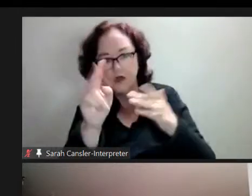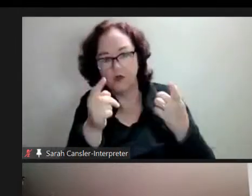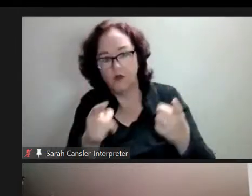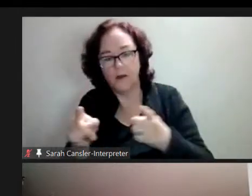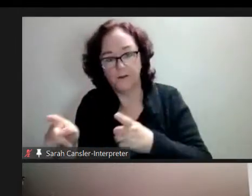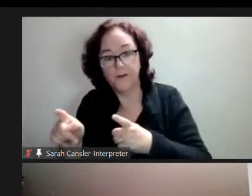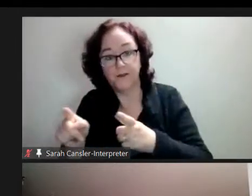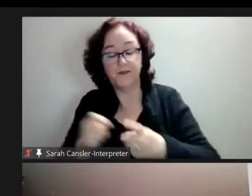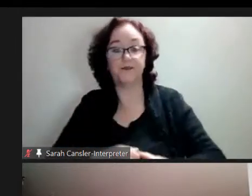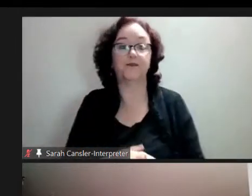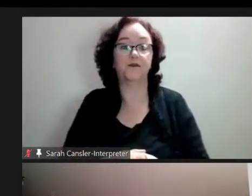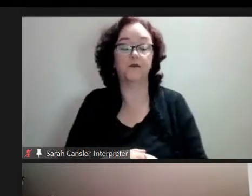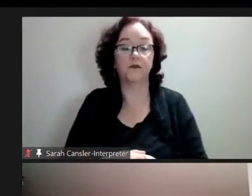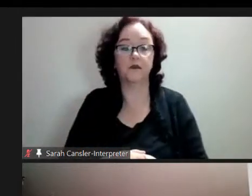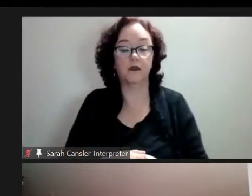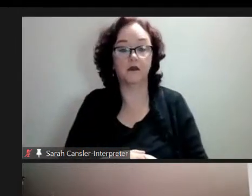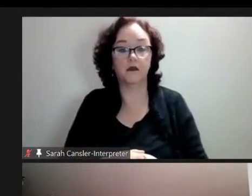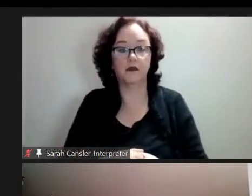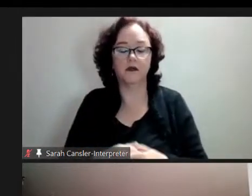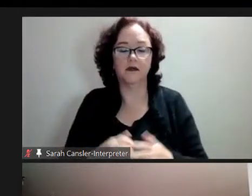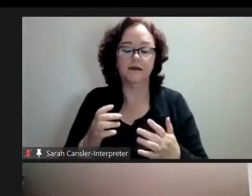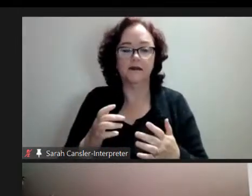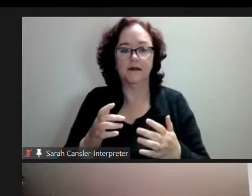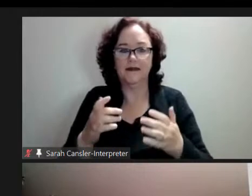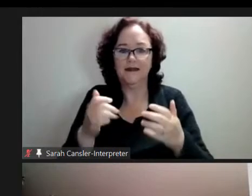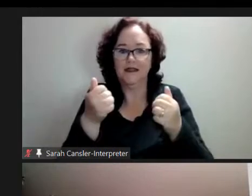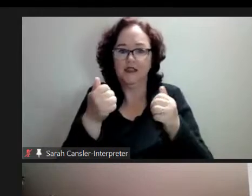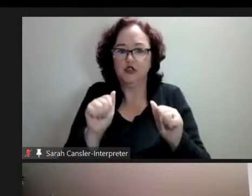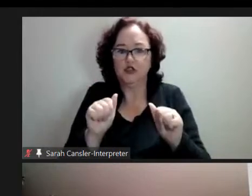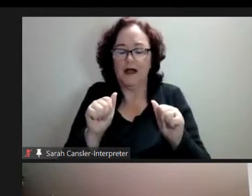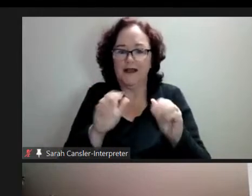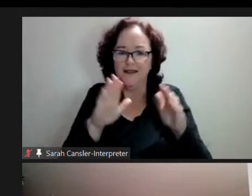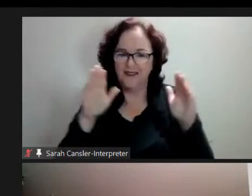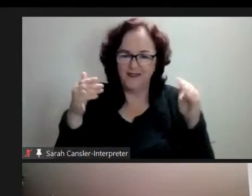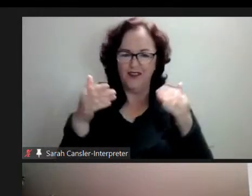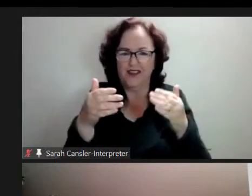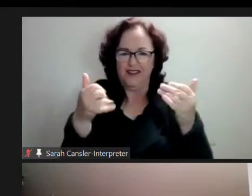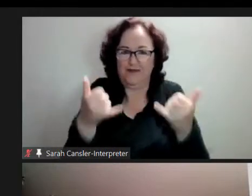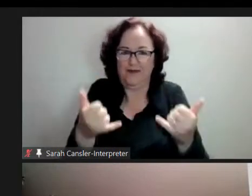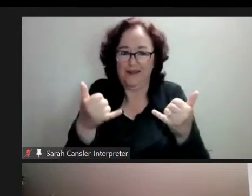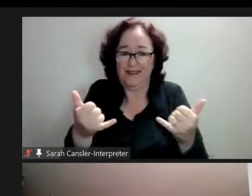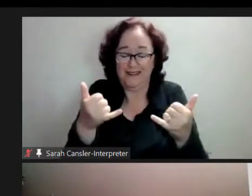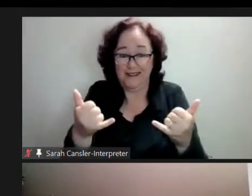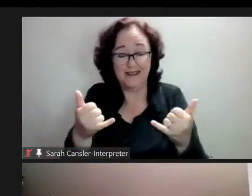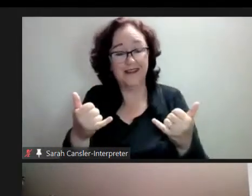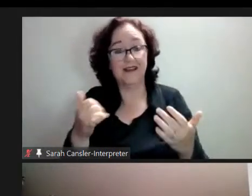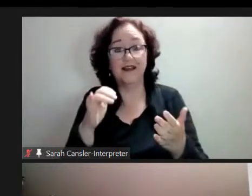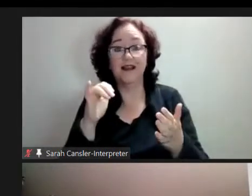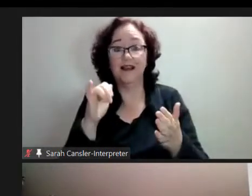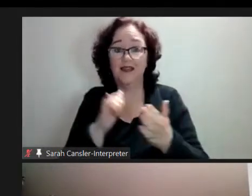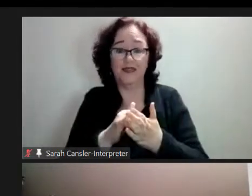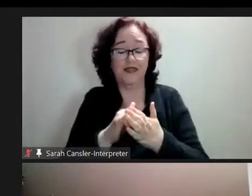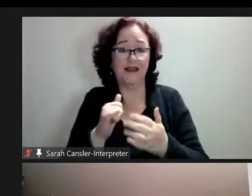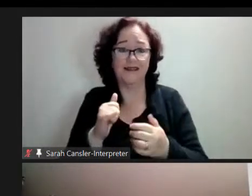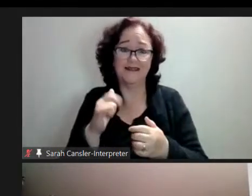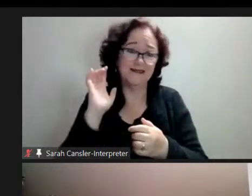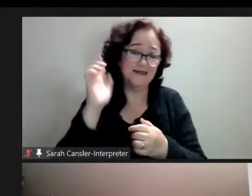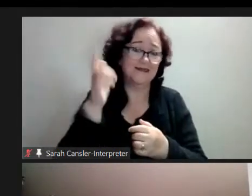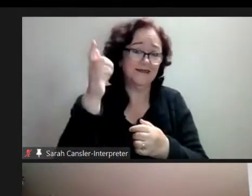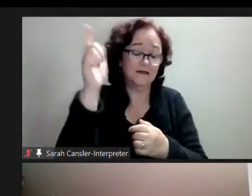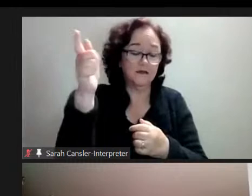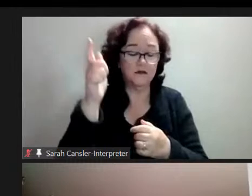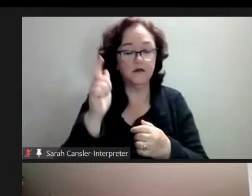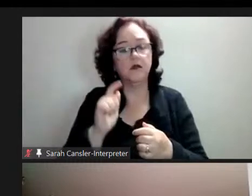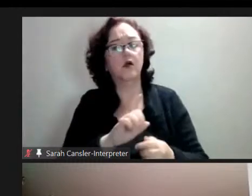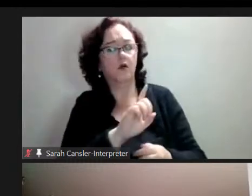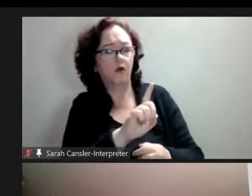So let's try to stay in the present and not look too far to the future, because that's quite a ways down the road. Right, but I'm talking more also